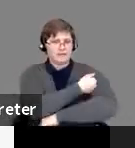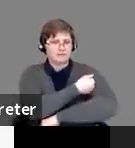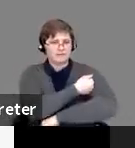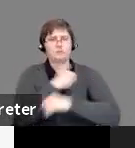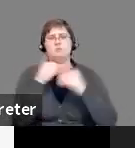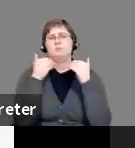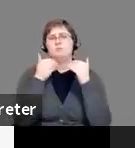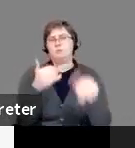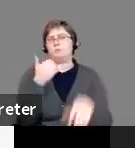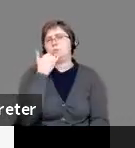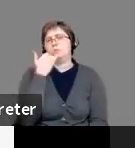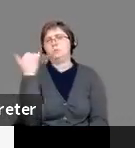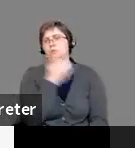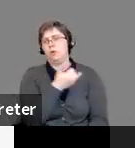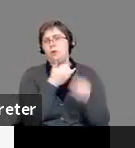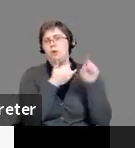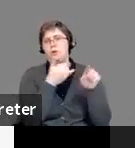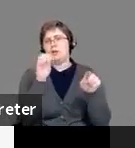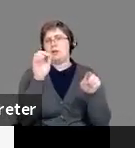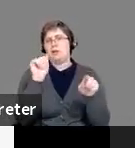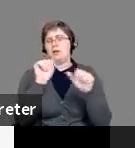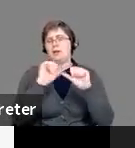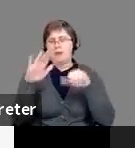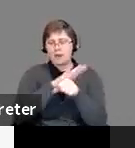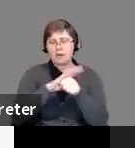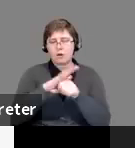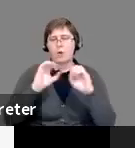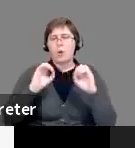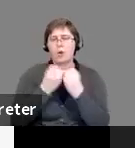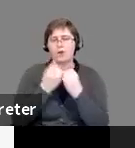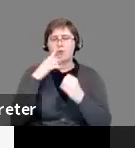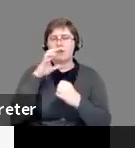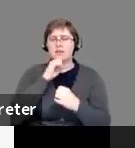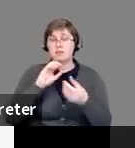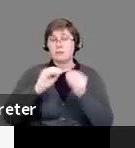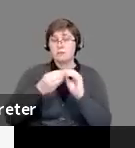ahead and go ahead and call the Area Office on Aging at